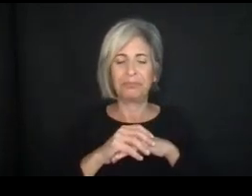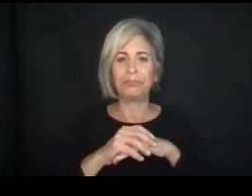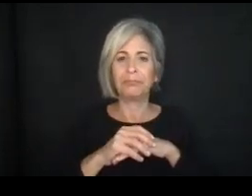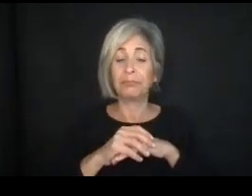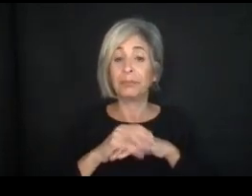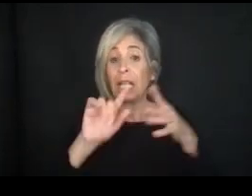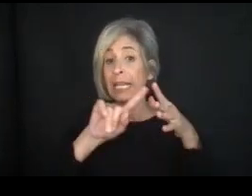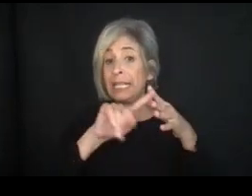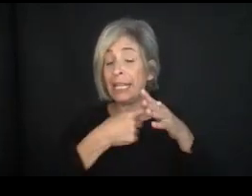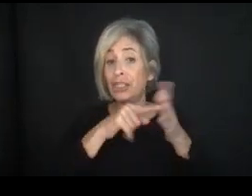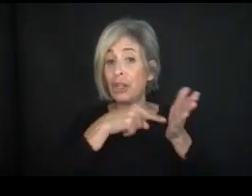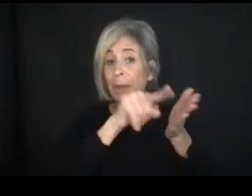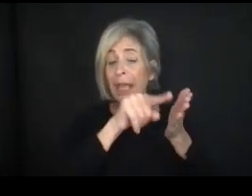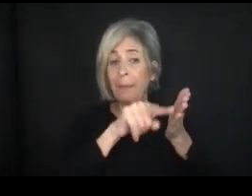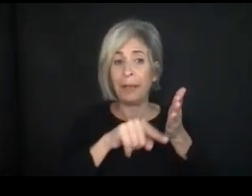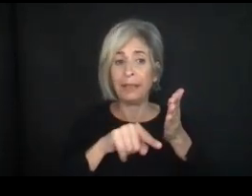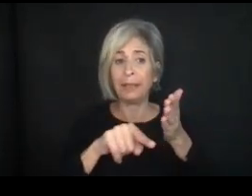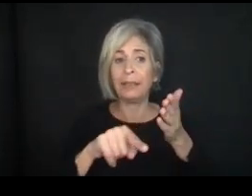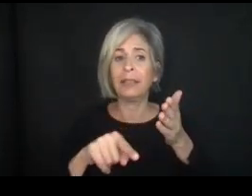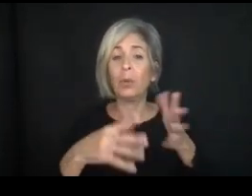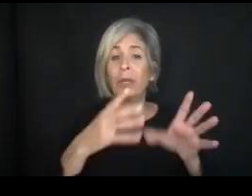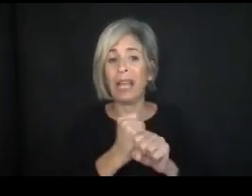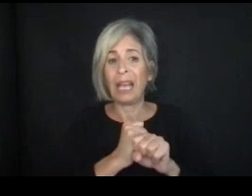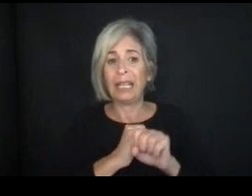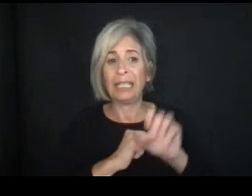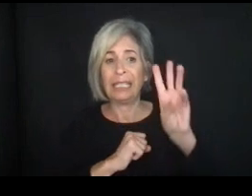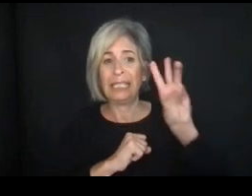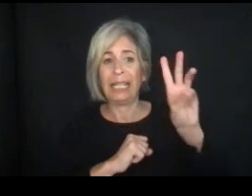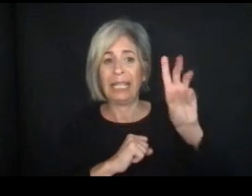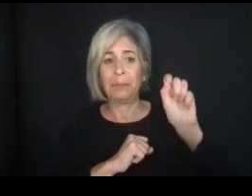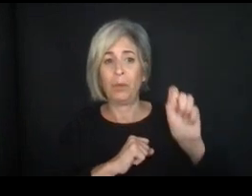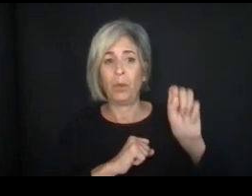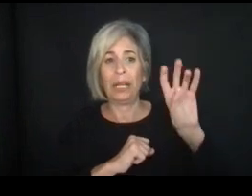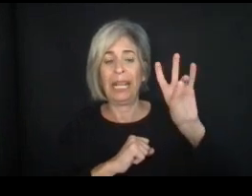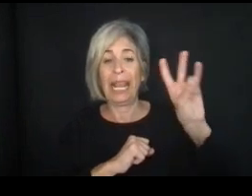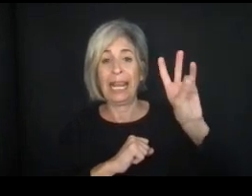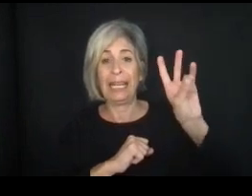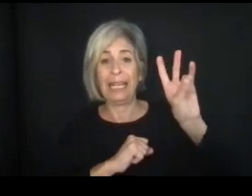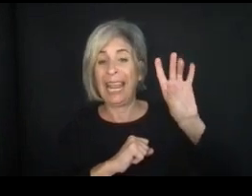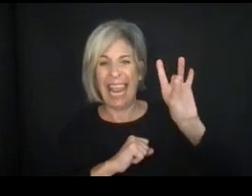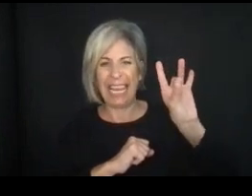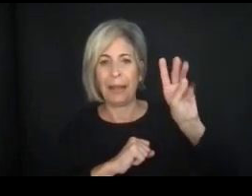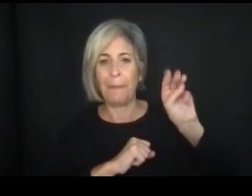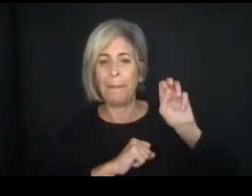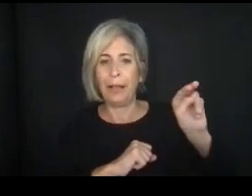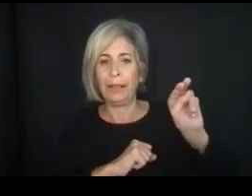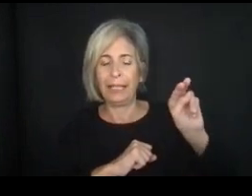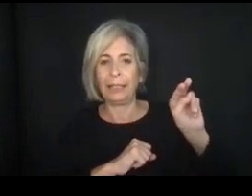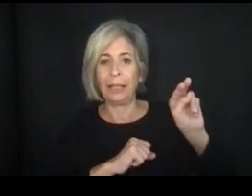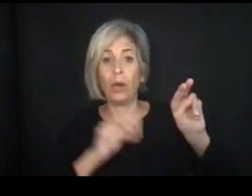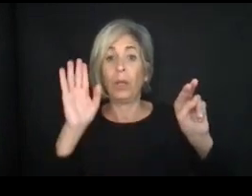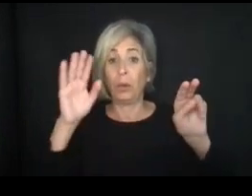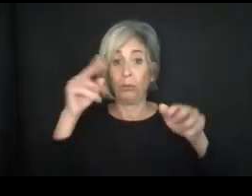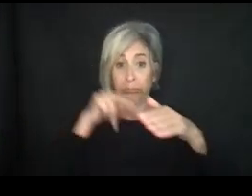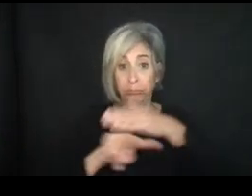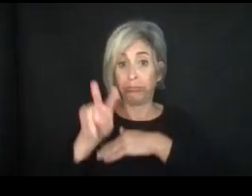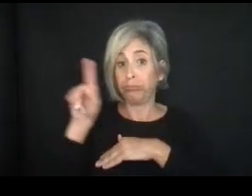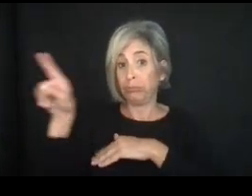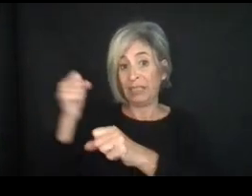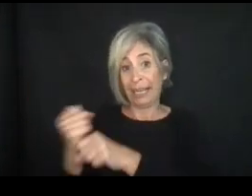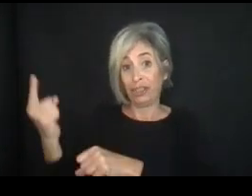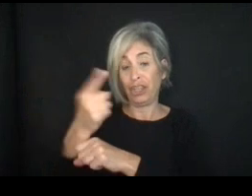initial payment, as Carice already mentioned, we received $6.8 million in May. We're anticipating another $6.8 million in May